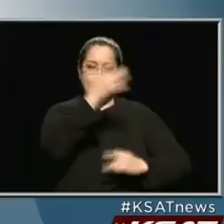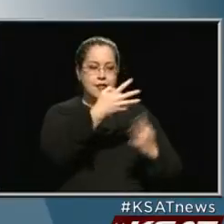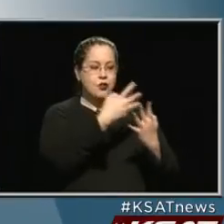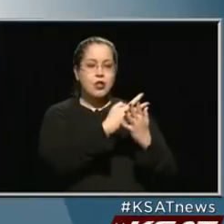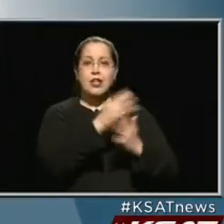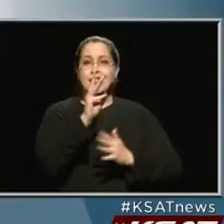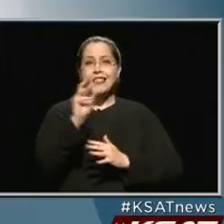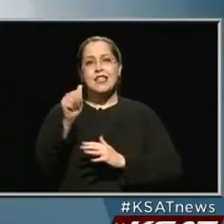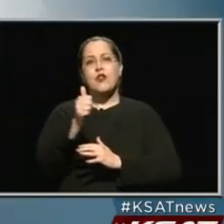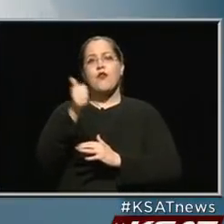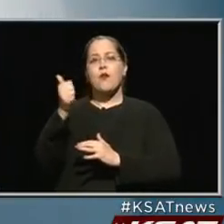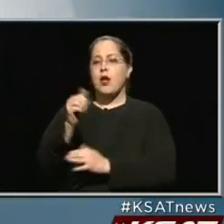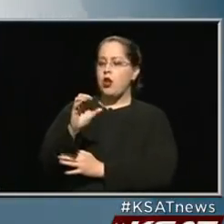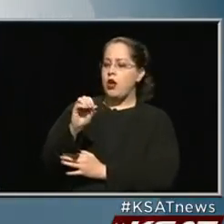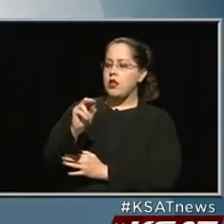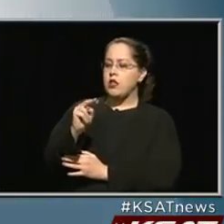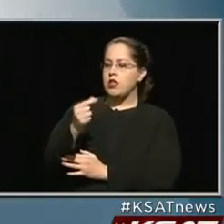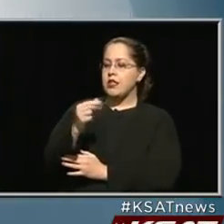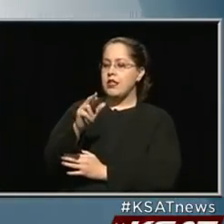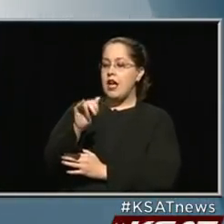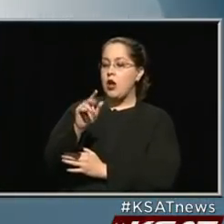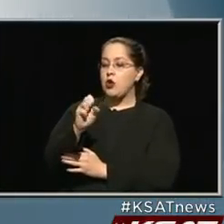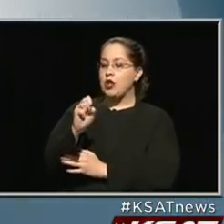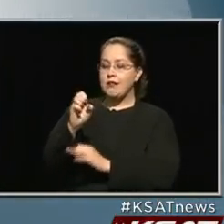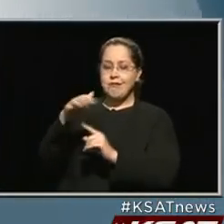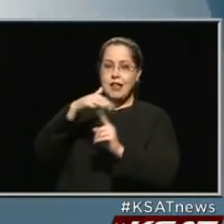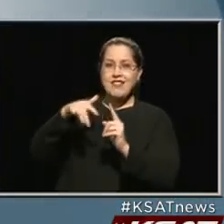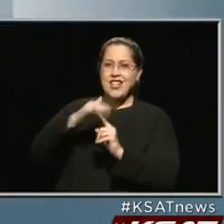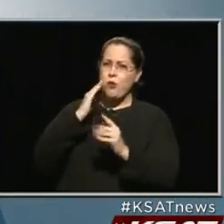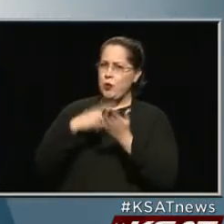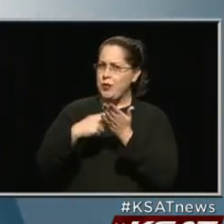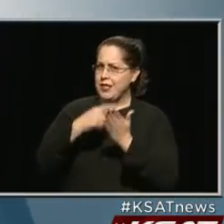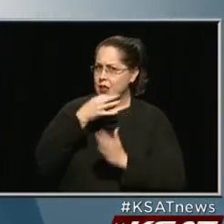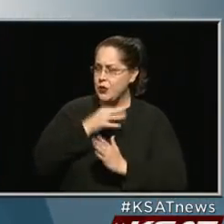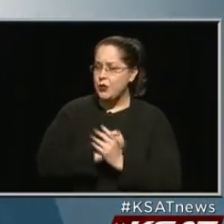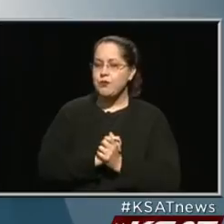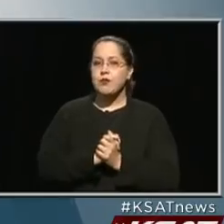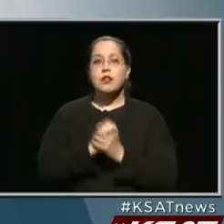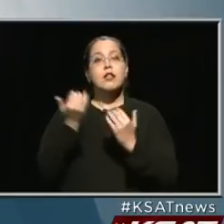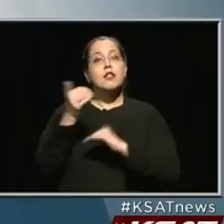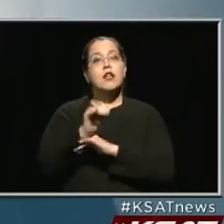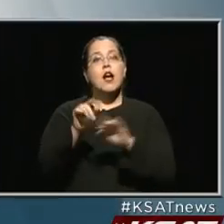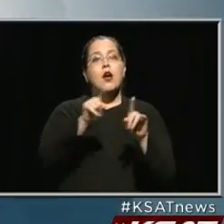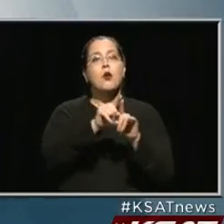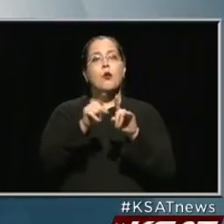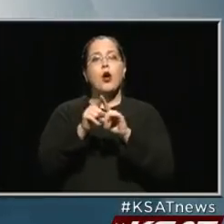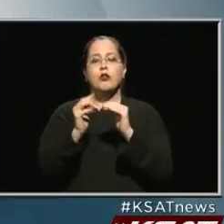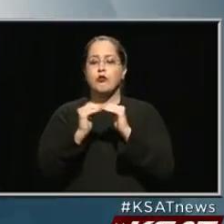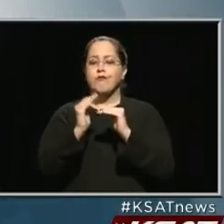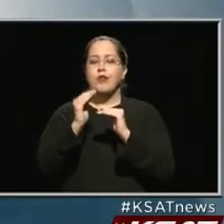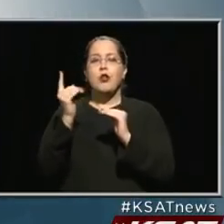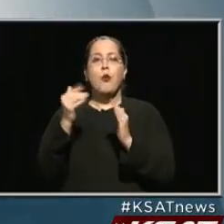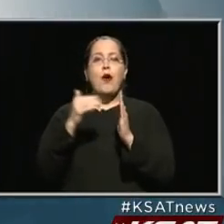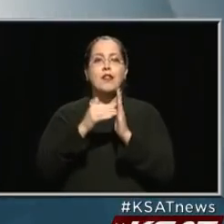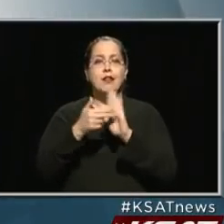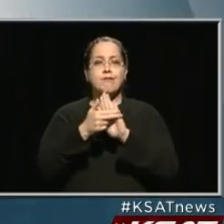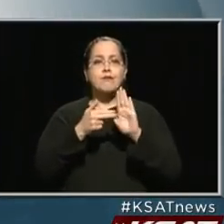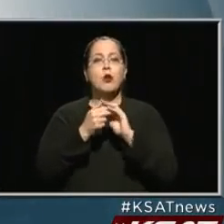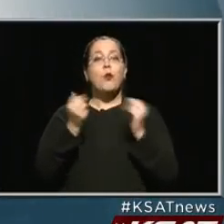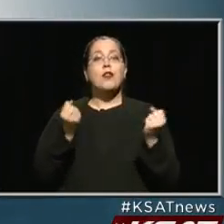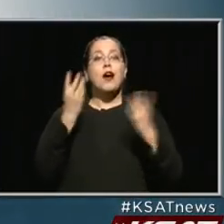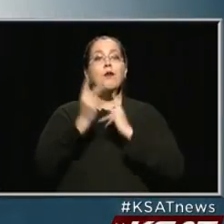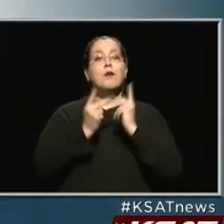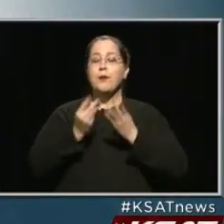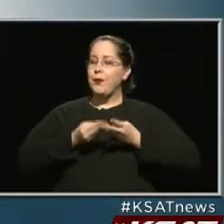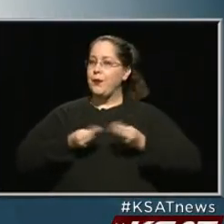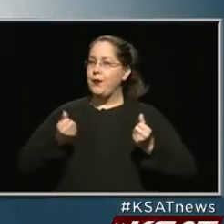other congregate settings that we'll be discussing in just a moment. Tonight, we also crossed the 1,000 mark with the number of recoveries